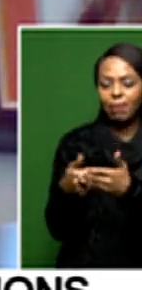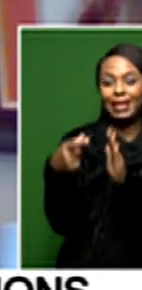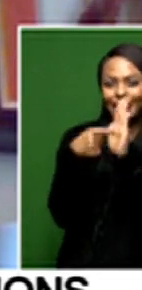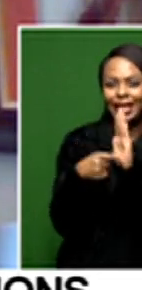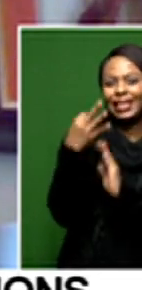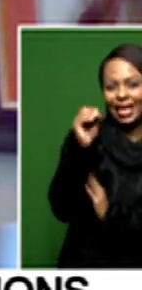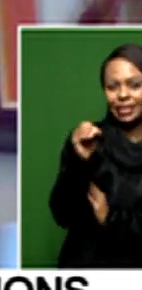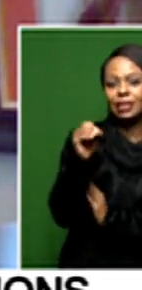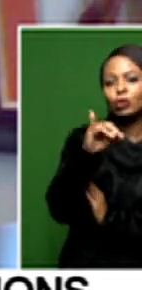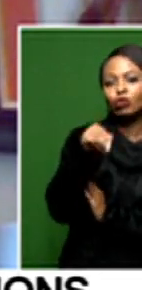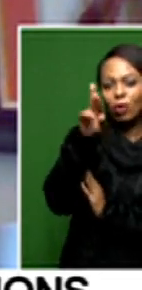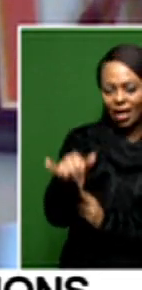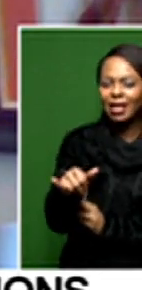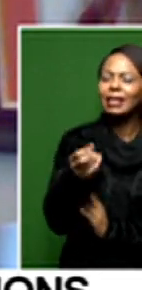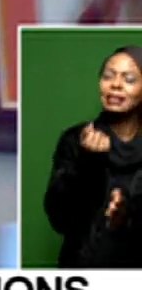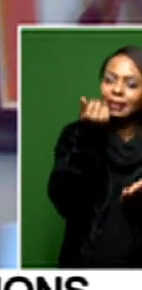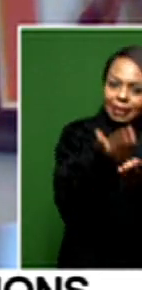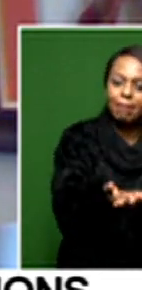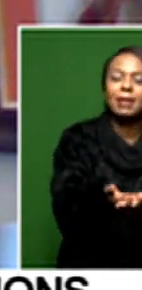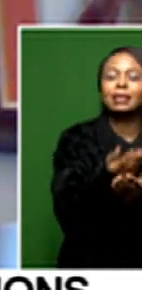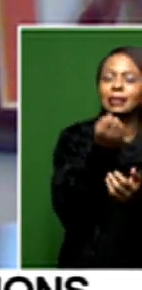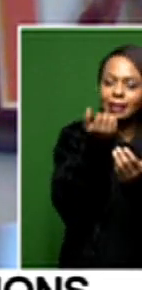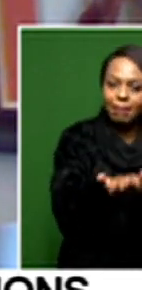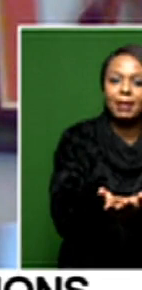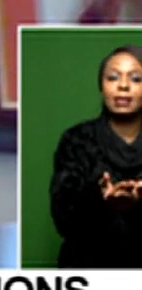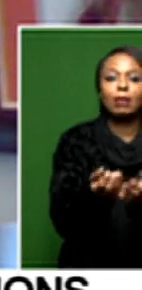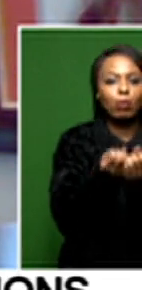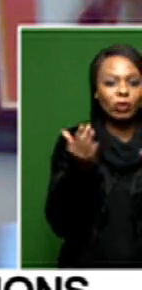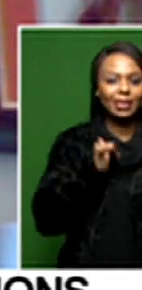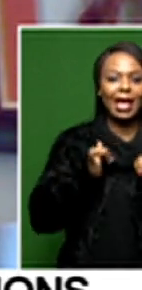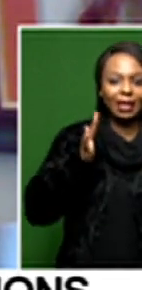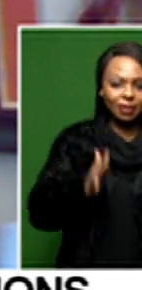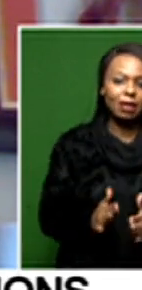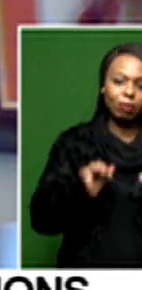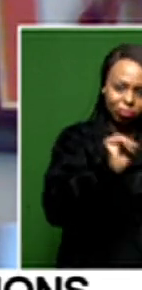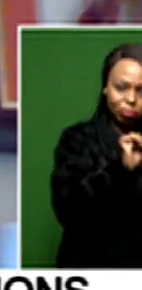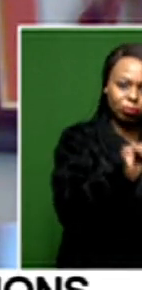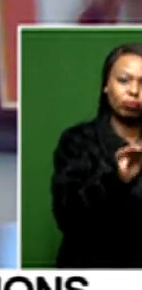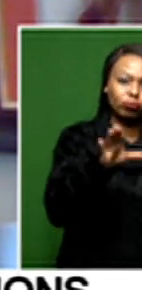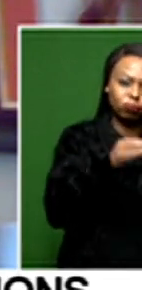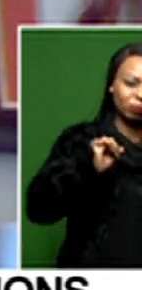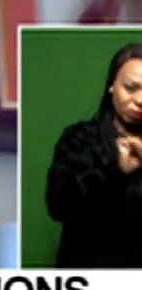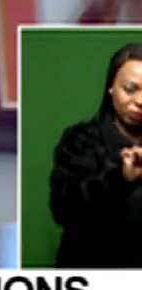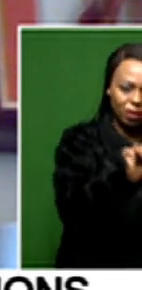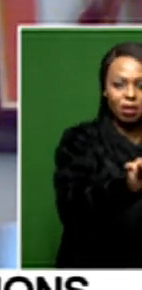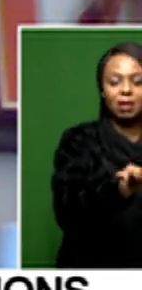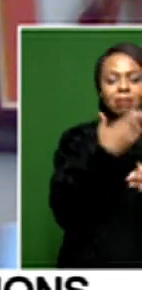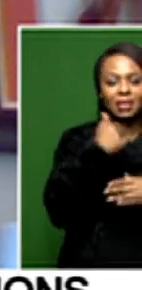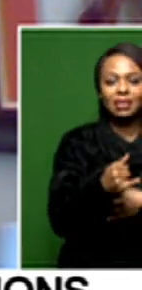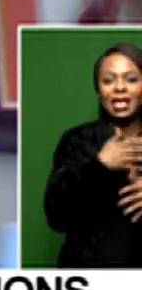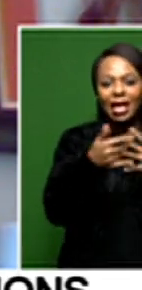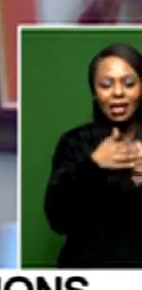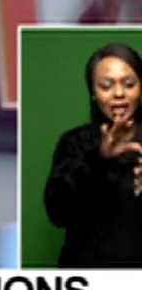July, submit as many of your performers as possible, as many of your technical categories and